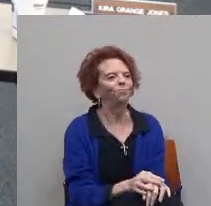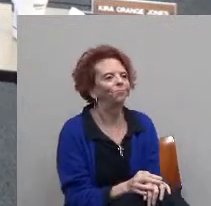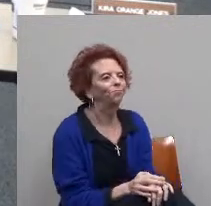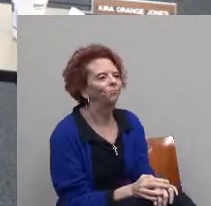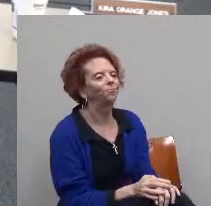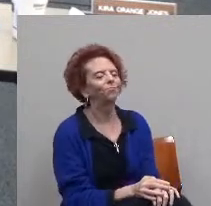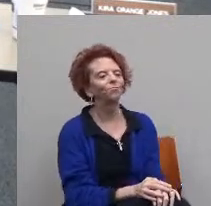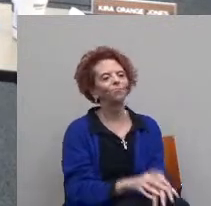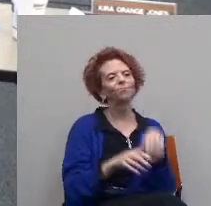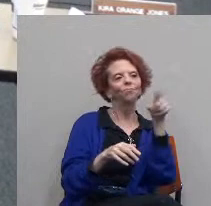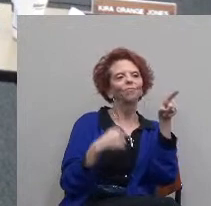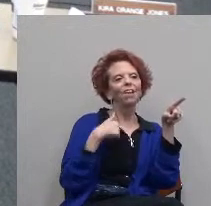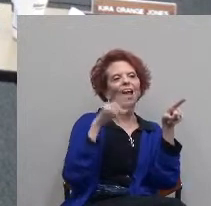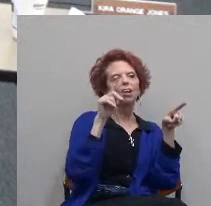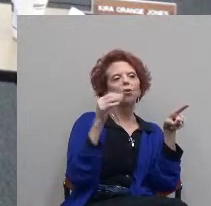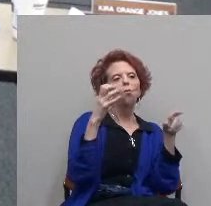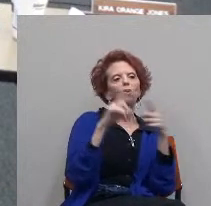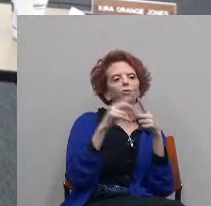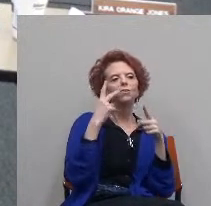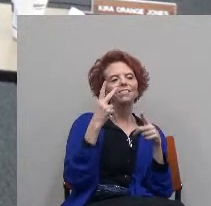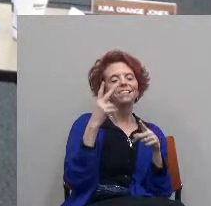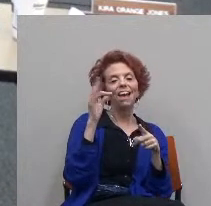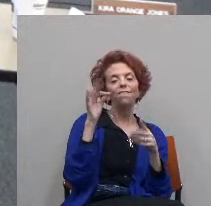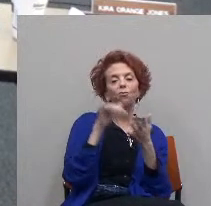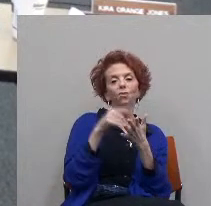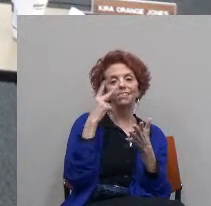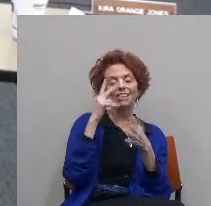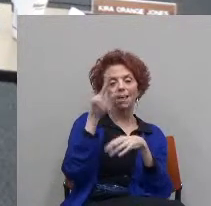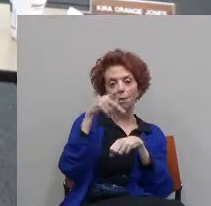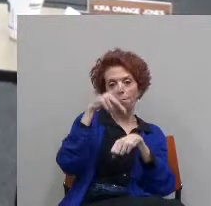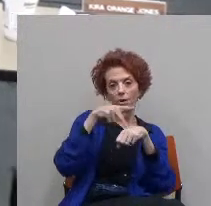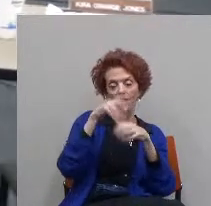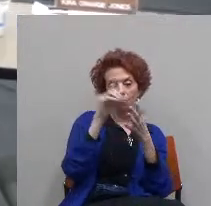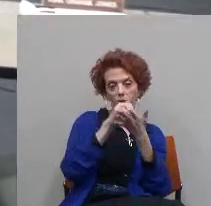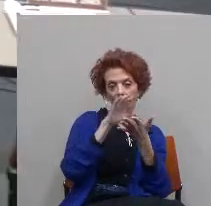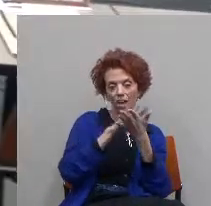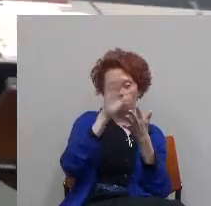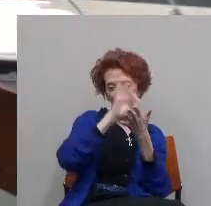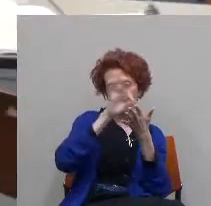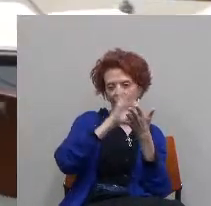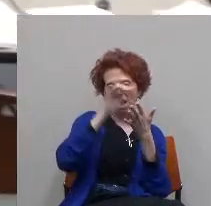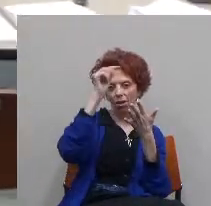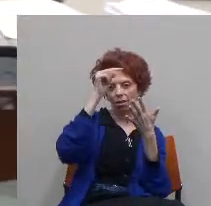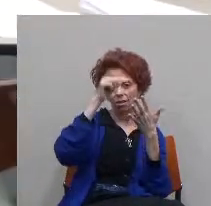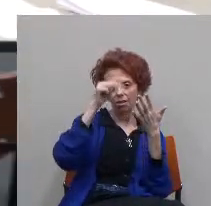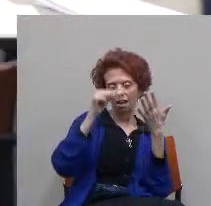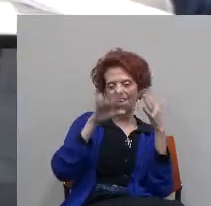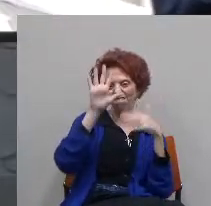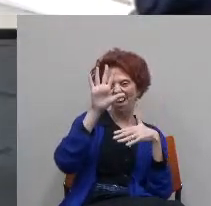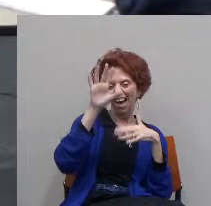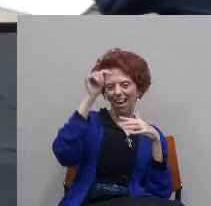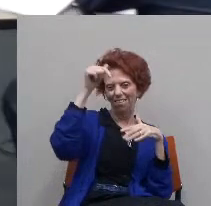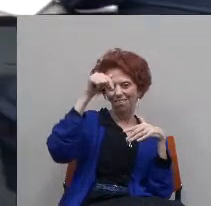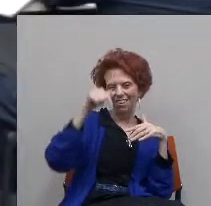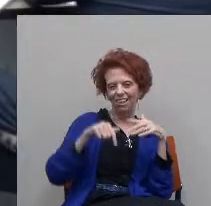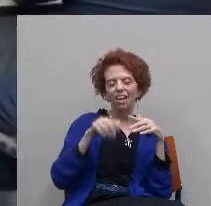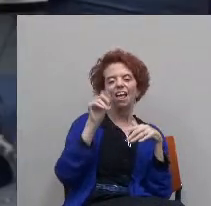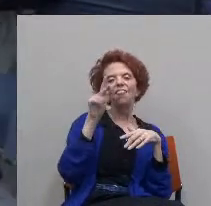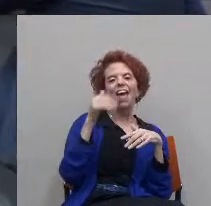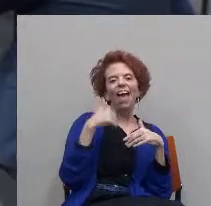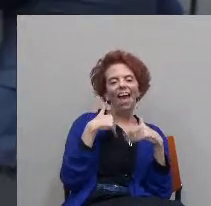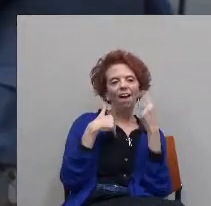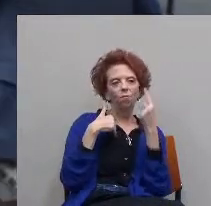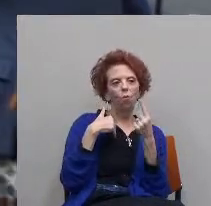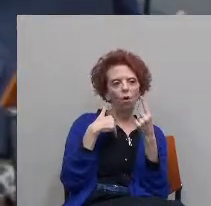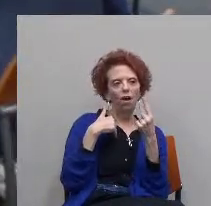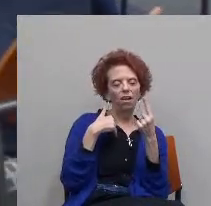Ms. Bocce, I do want to point out, if you go to the principal's document and count down 1, 2, 3, 4, 5 bullets, there is